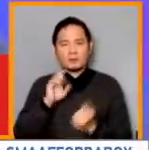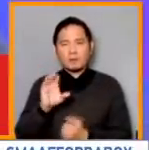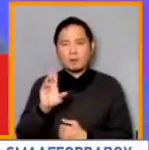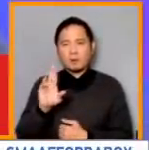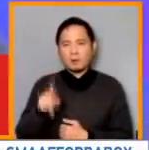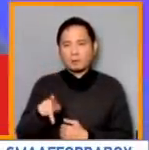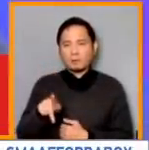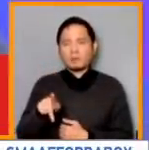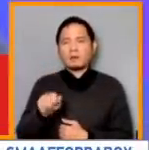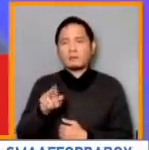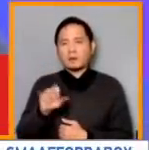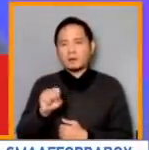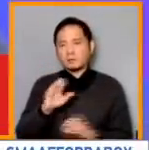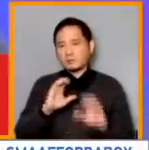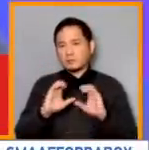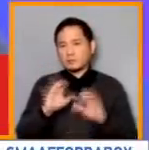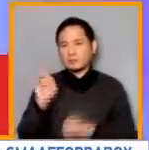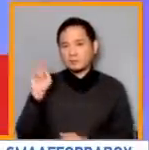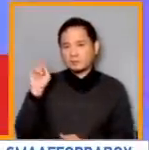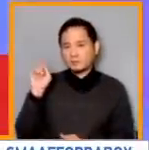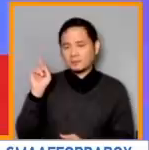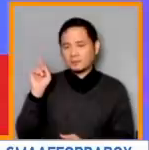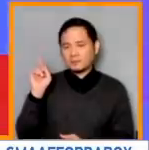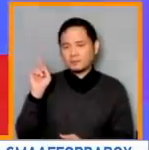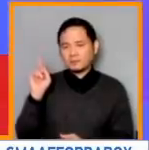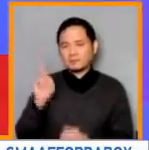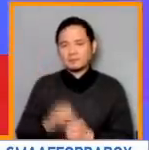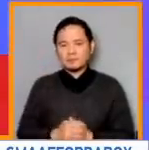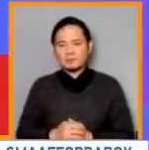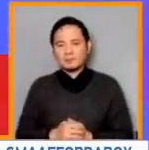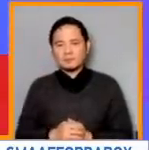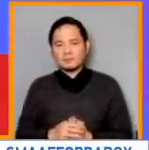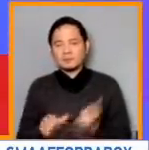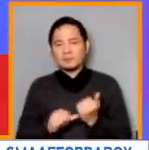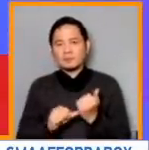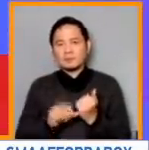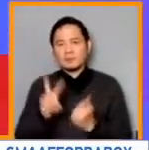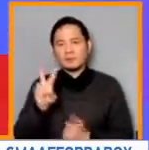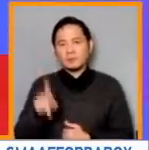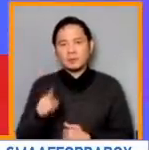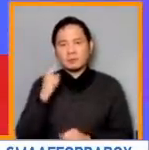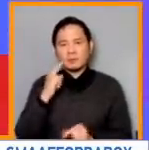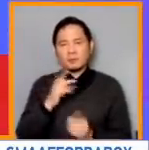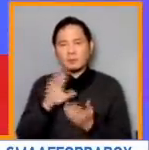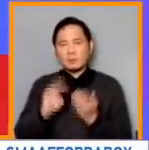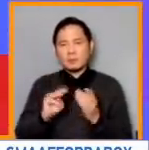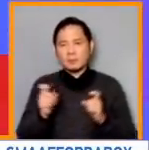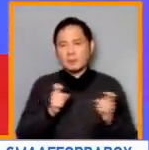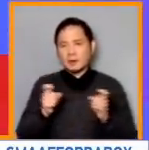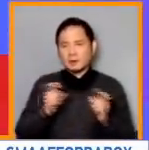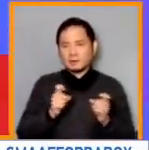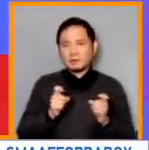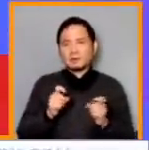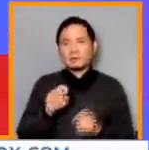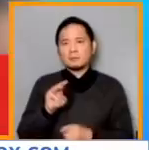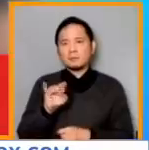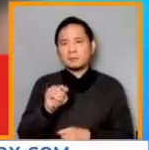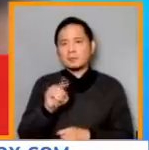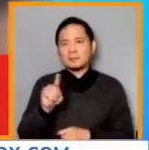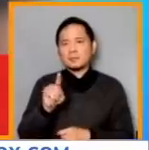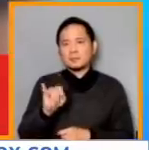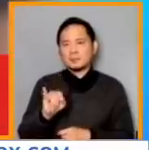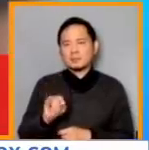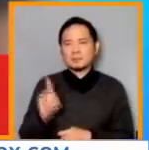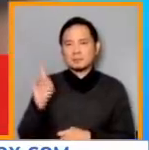and Communications Angel Javier Cruz, Assistant Vice President for Program Management Department Mitzi Garcia,